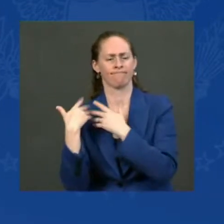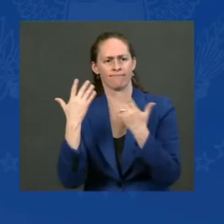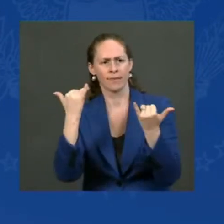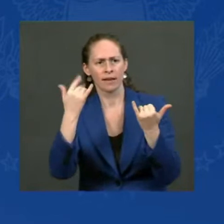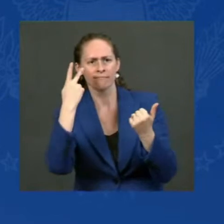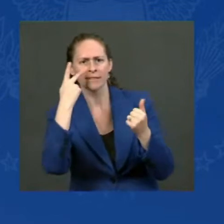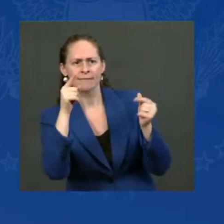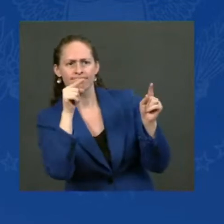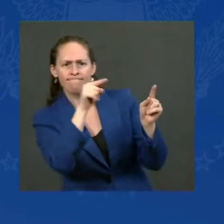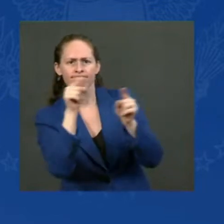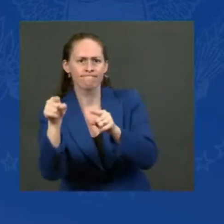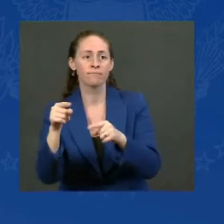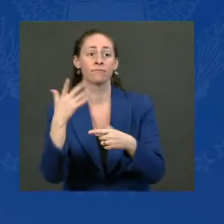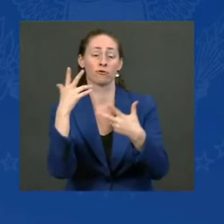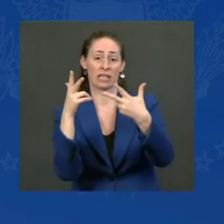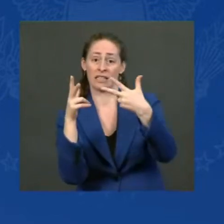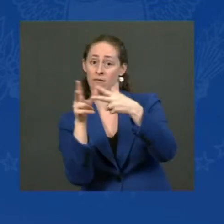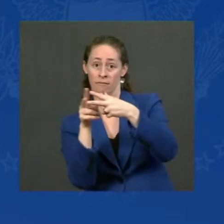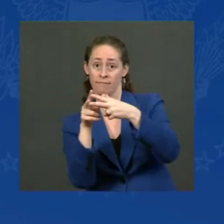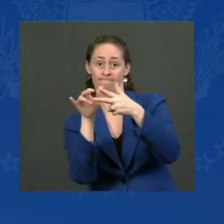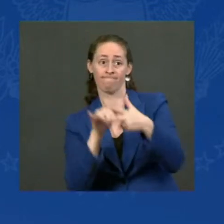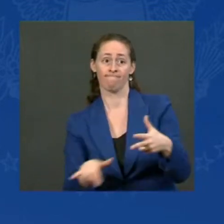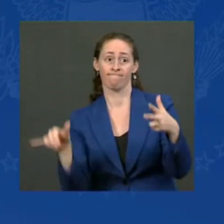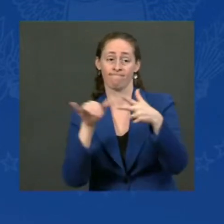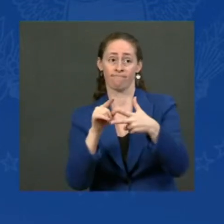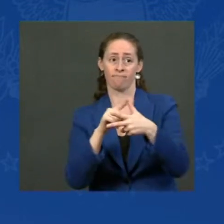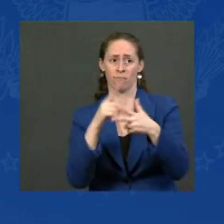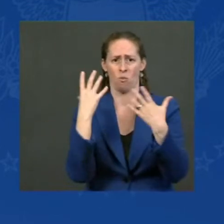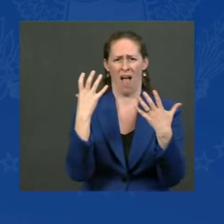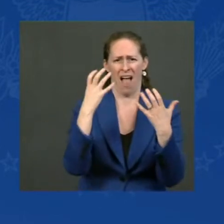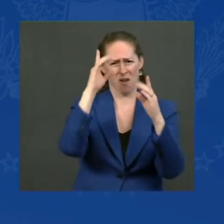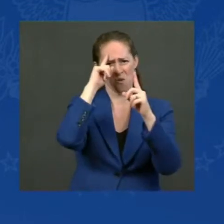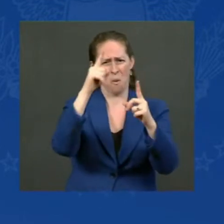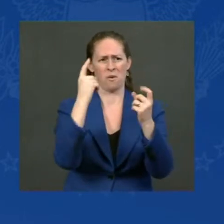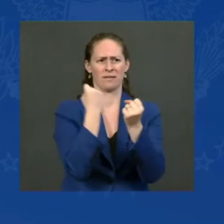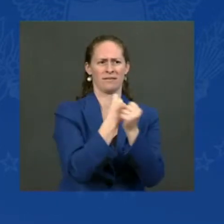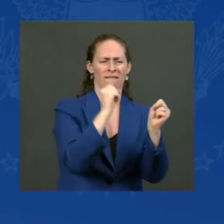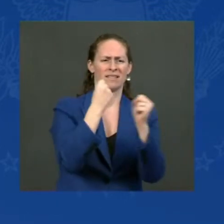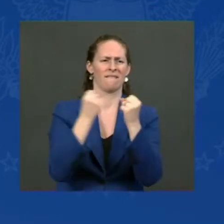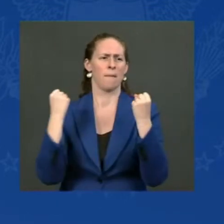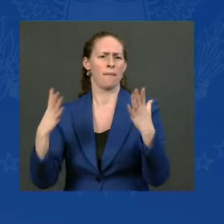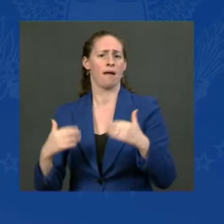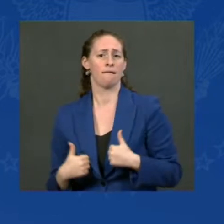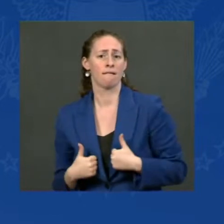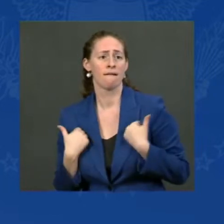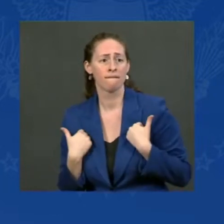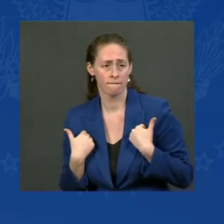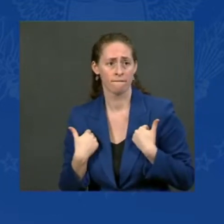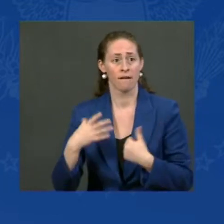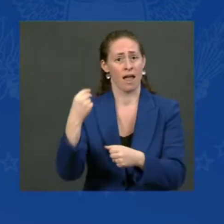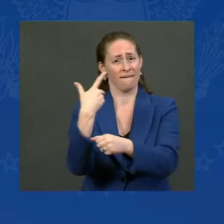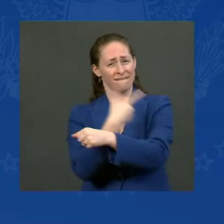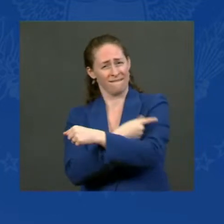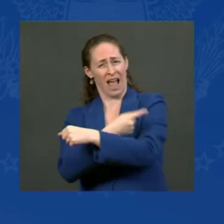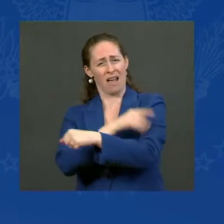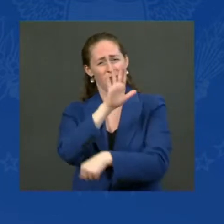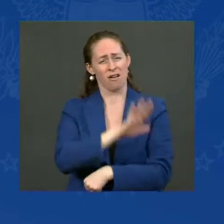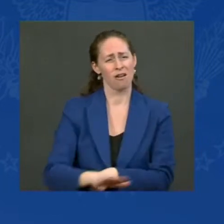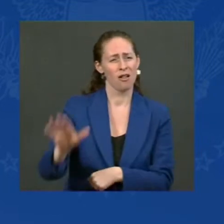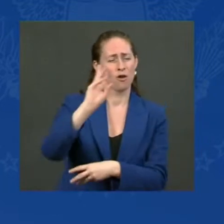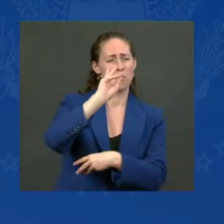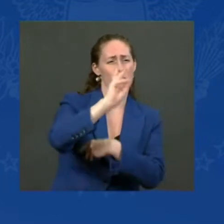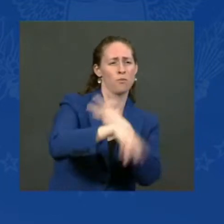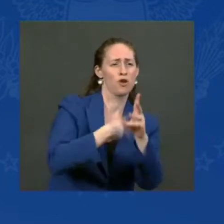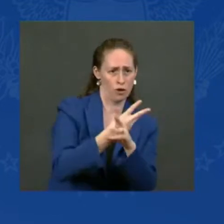challenges: saving lives now, vaccinating the world, and building back